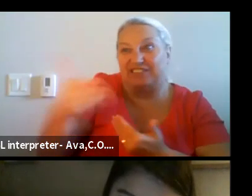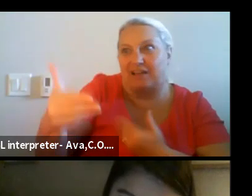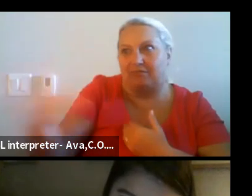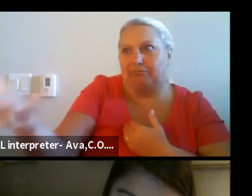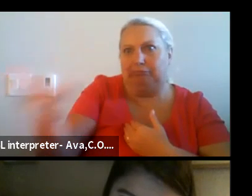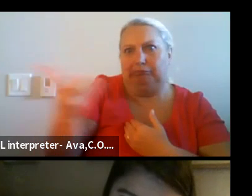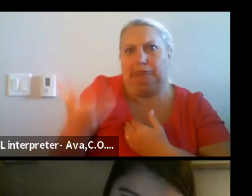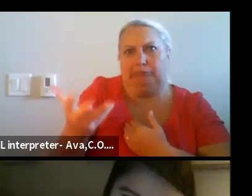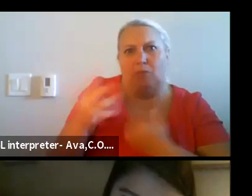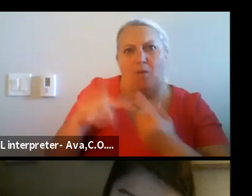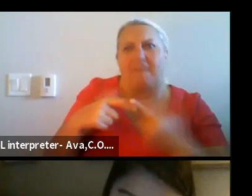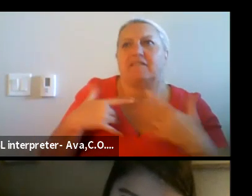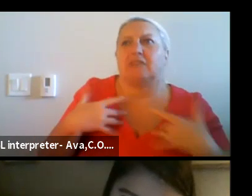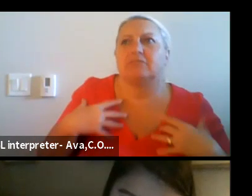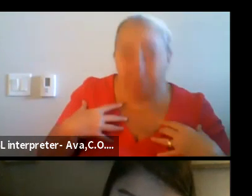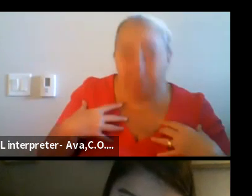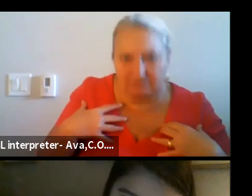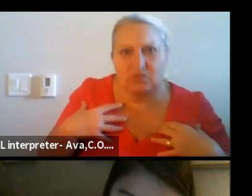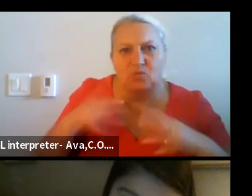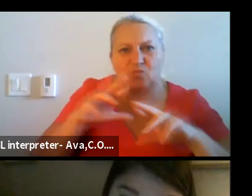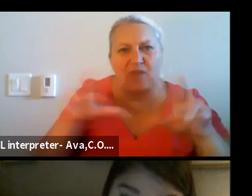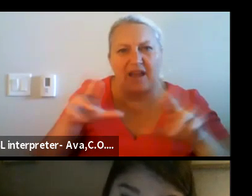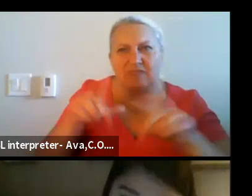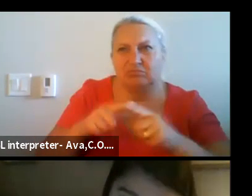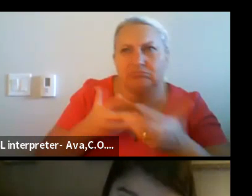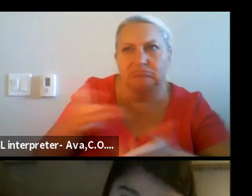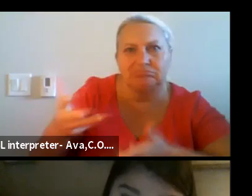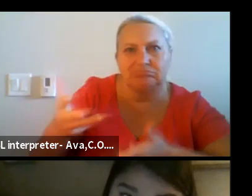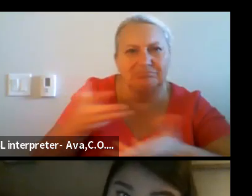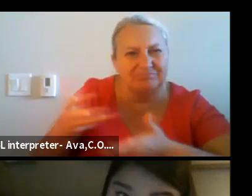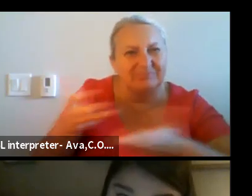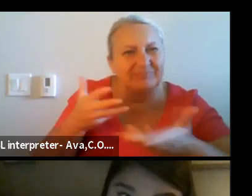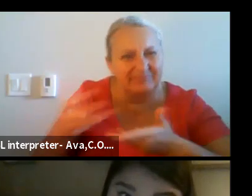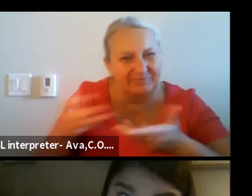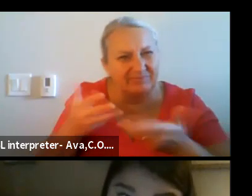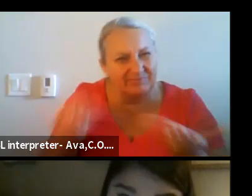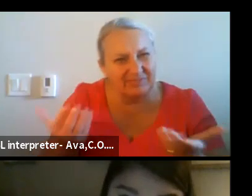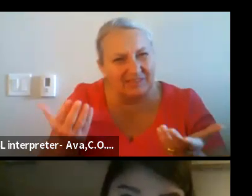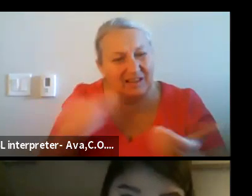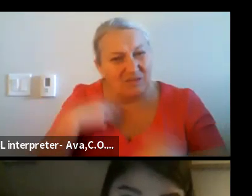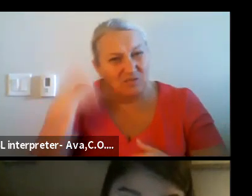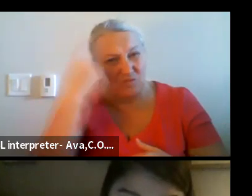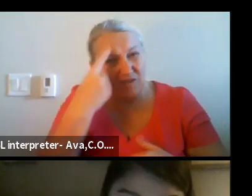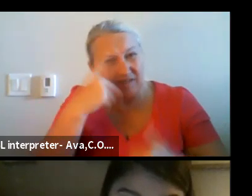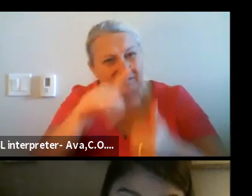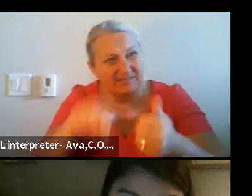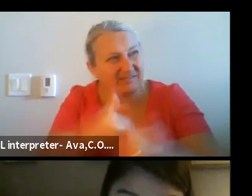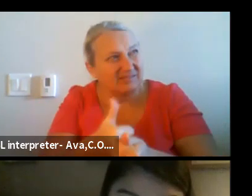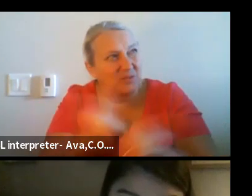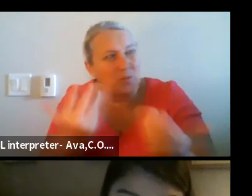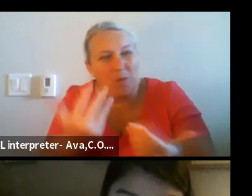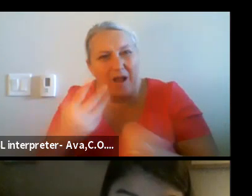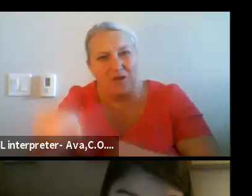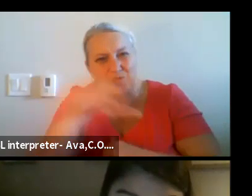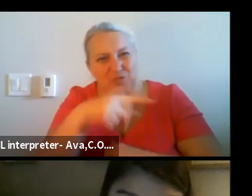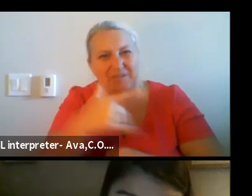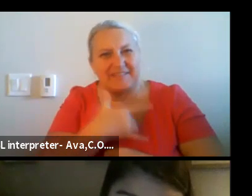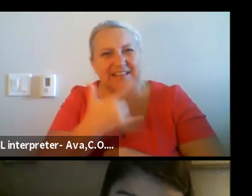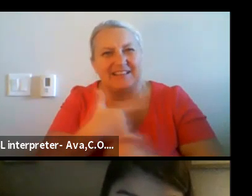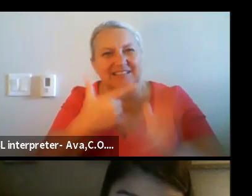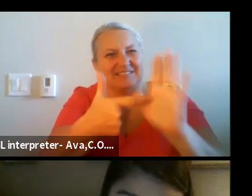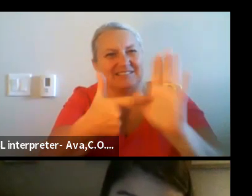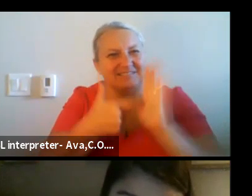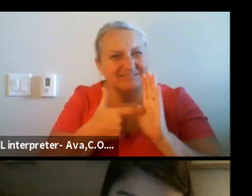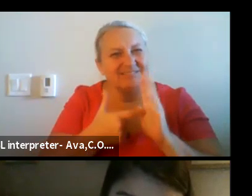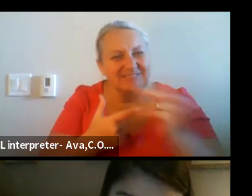something, what for you do you feel is needed? I mean, I certainly, you know, have